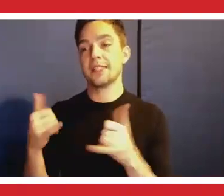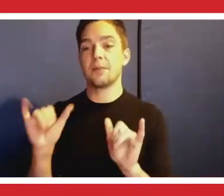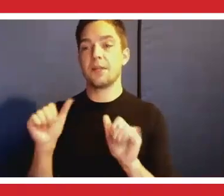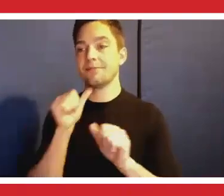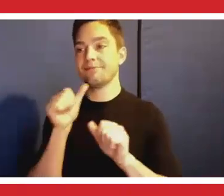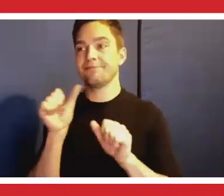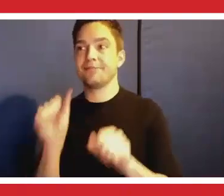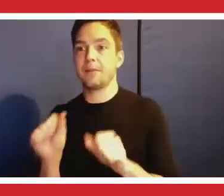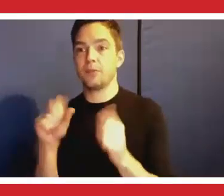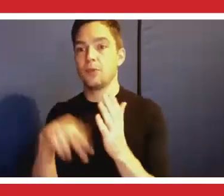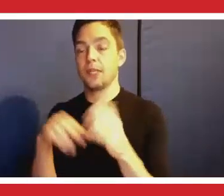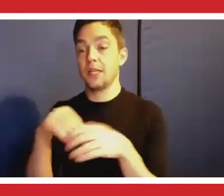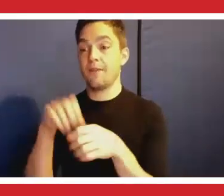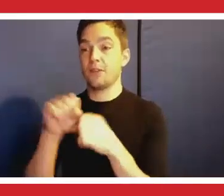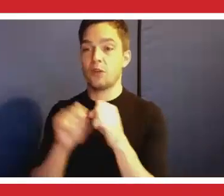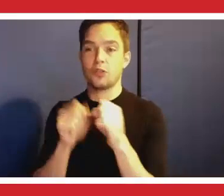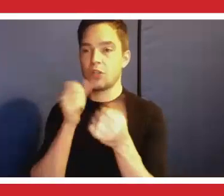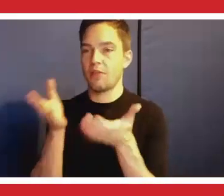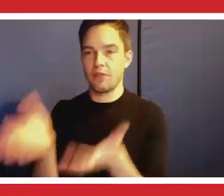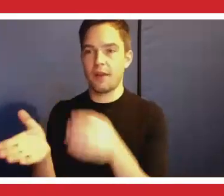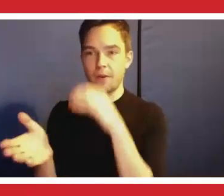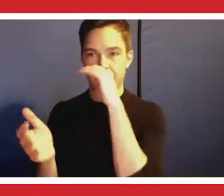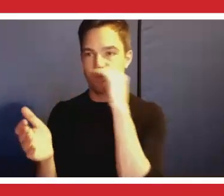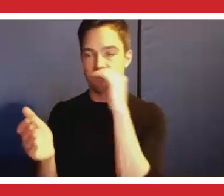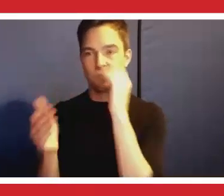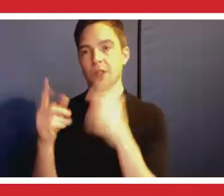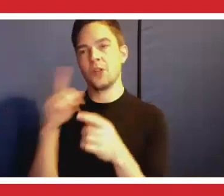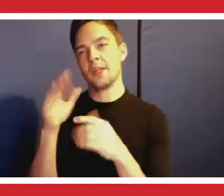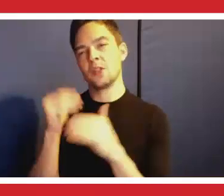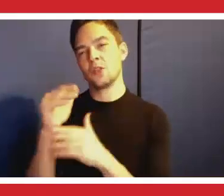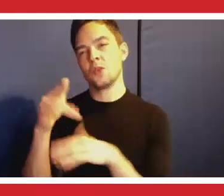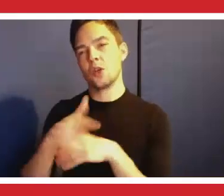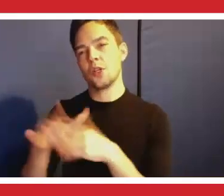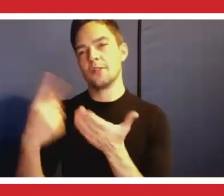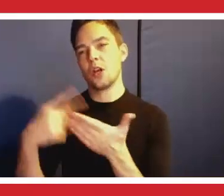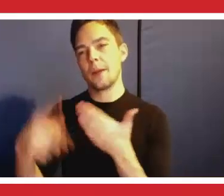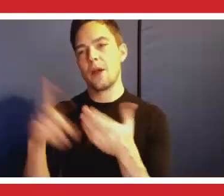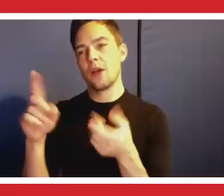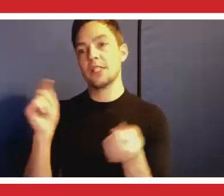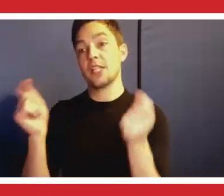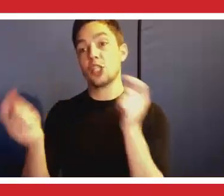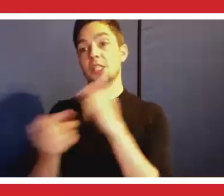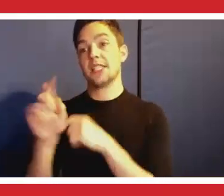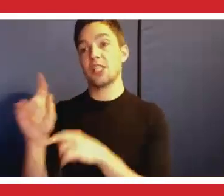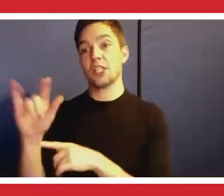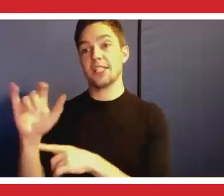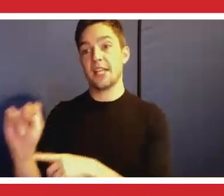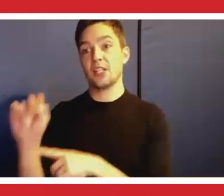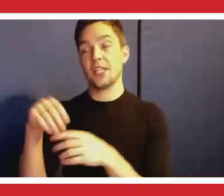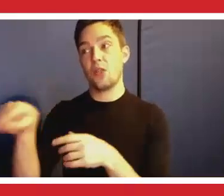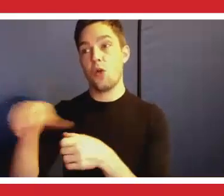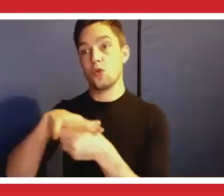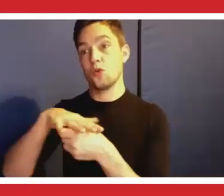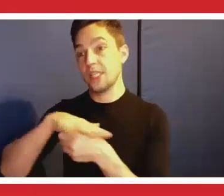is non-existent. Do you think it's too early to talk about digitalization in those